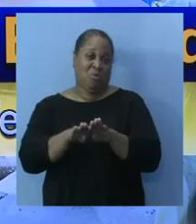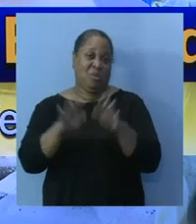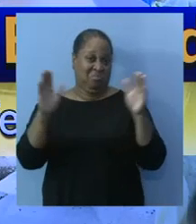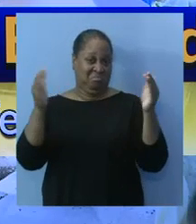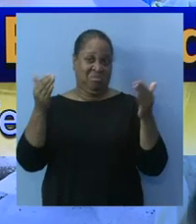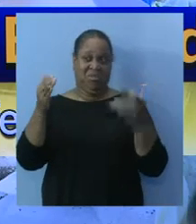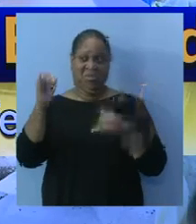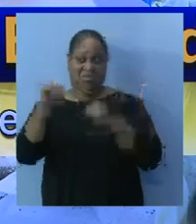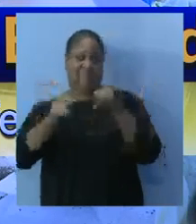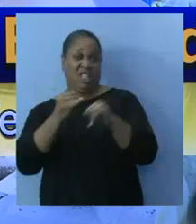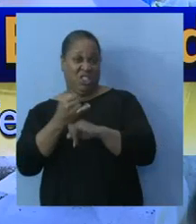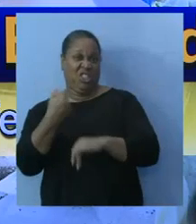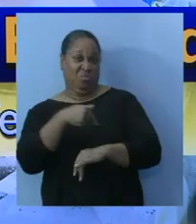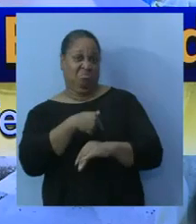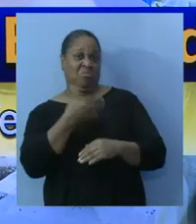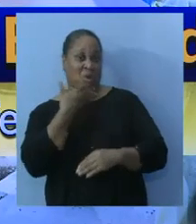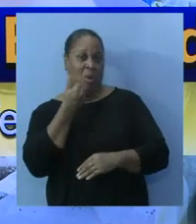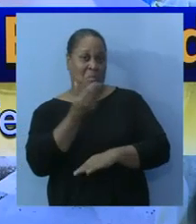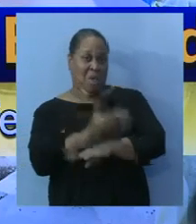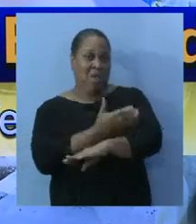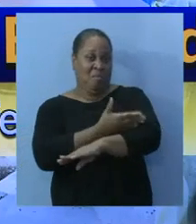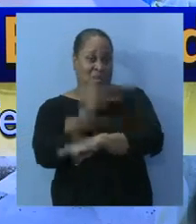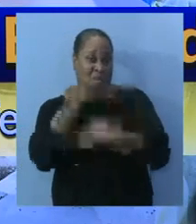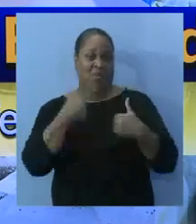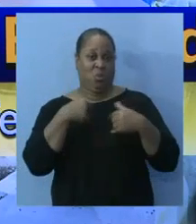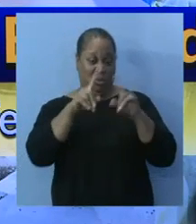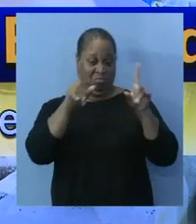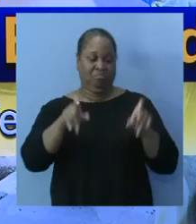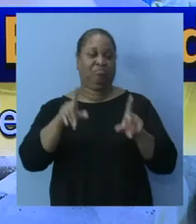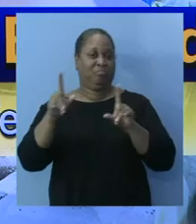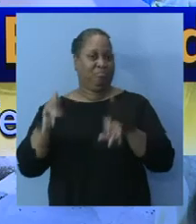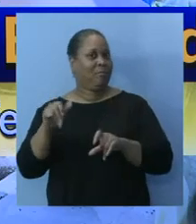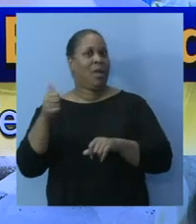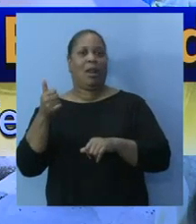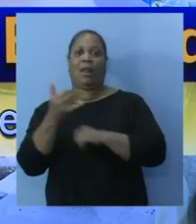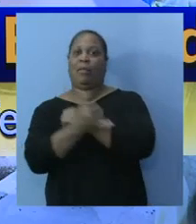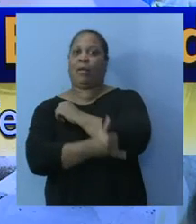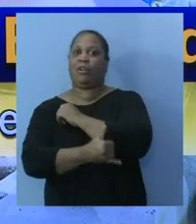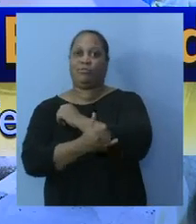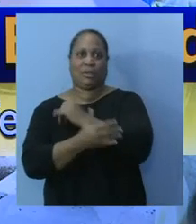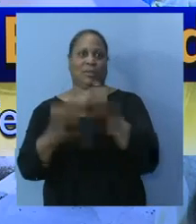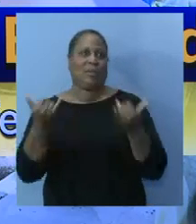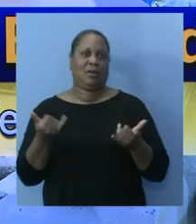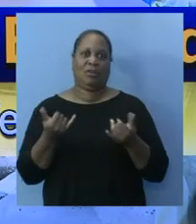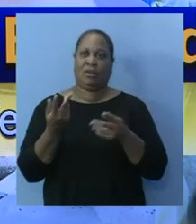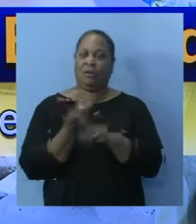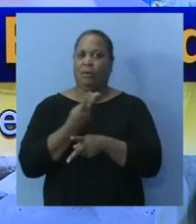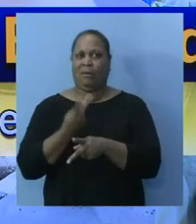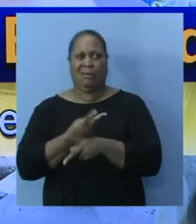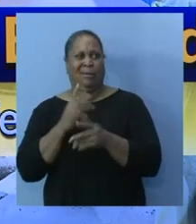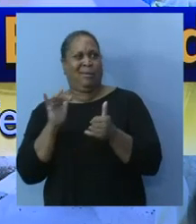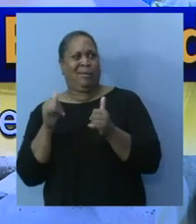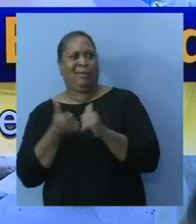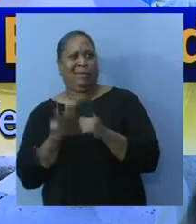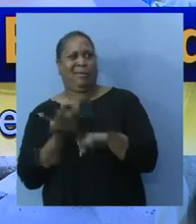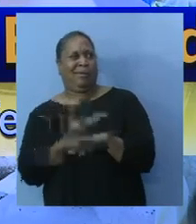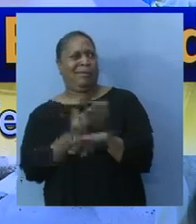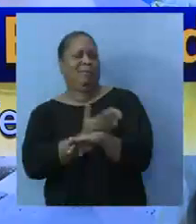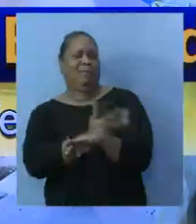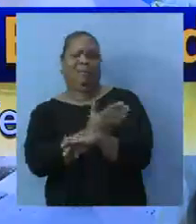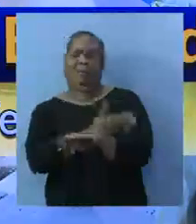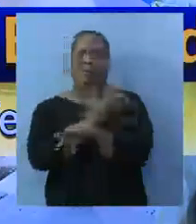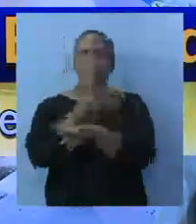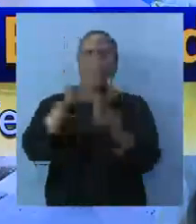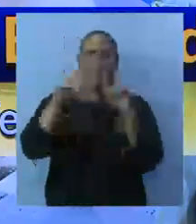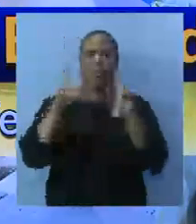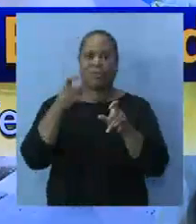countries because we have the ability to do this testing capacity. A lot of other countries are now having to figure out how to scale up their testing capacity in order to keep their